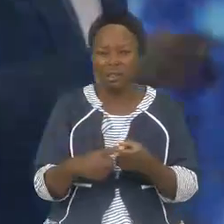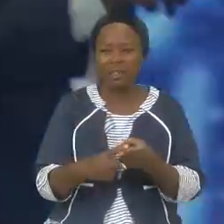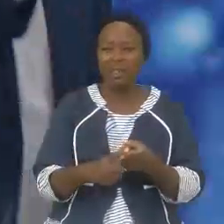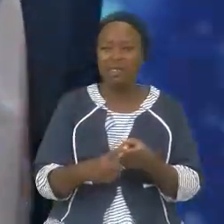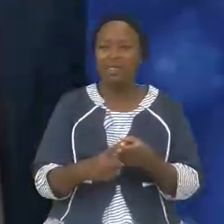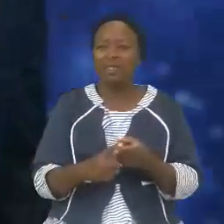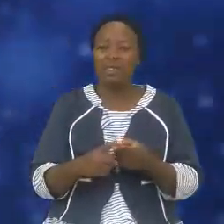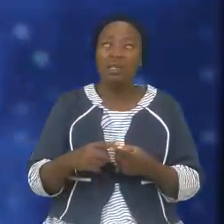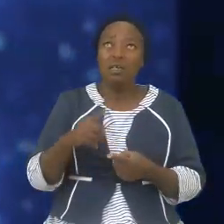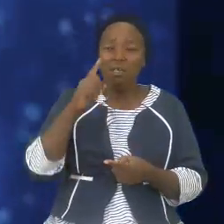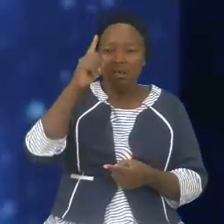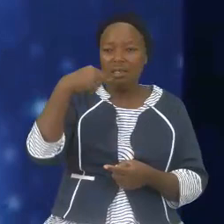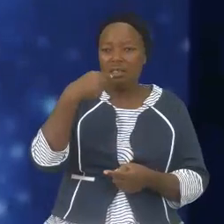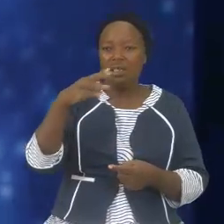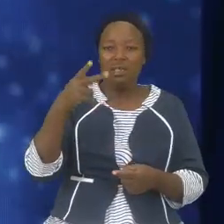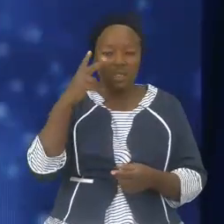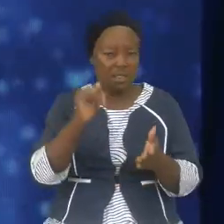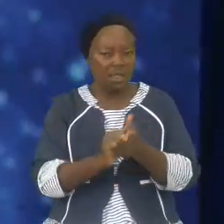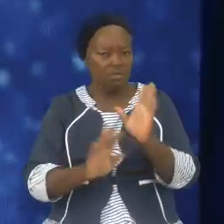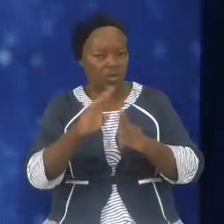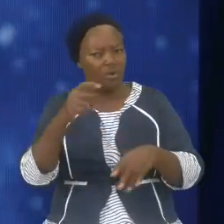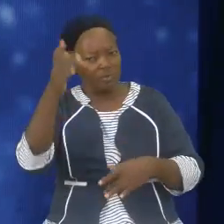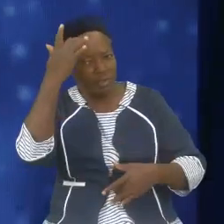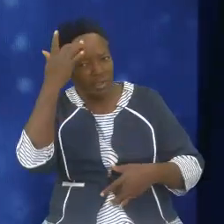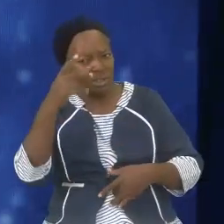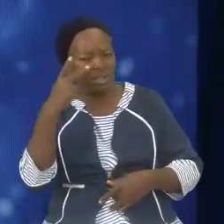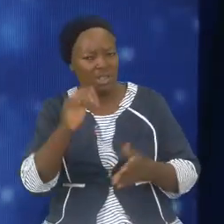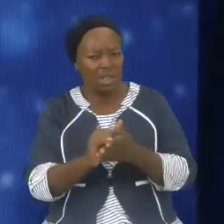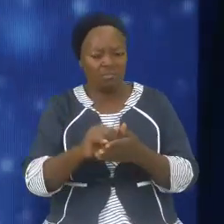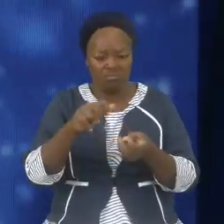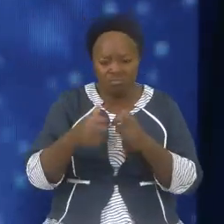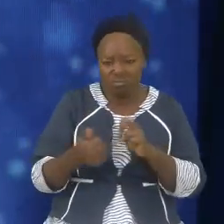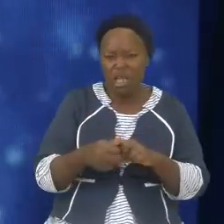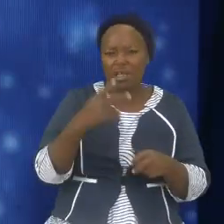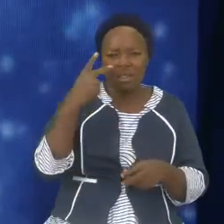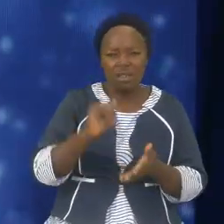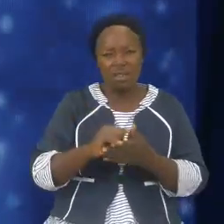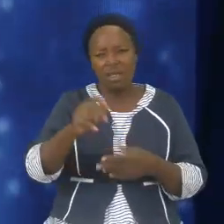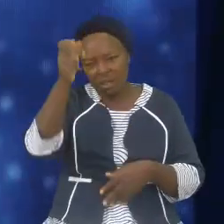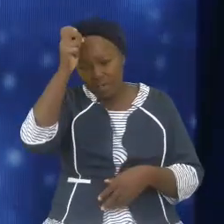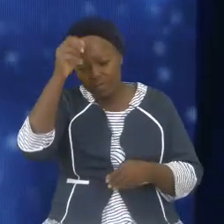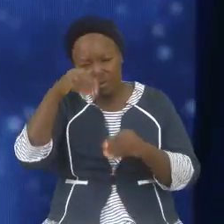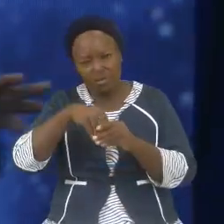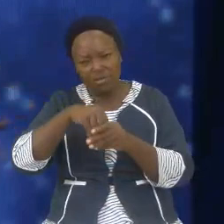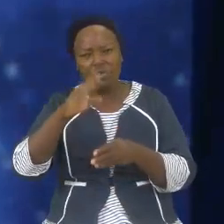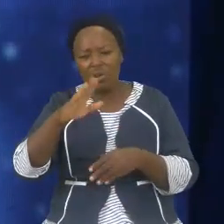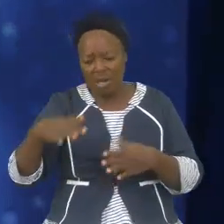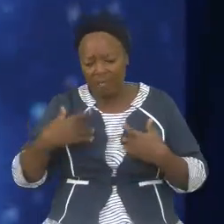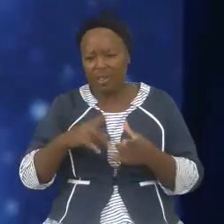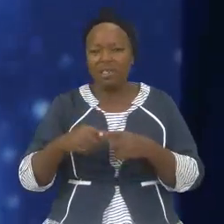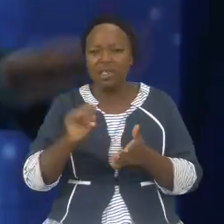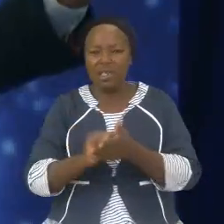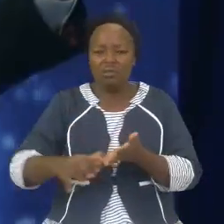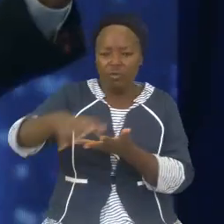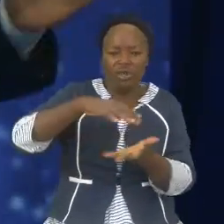says, look at that trouble of sickness and that trauma of demon possession and that confusion that wants to scatter your